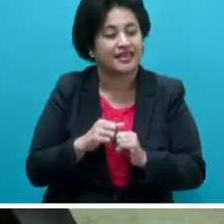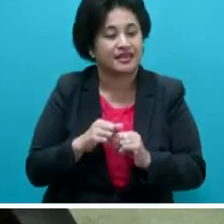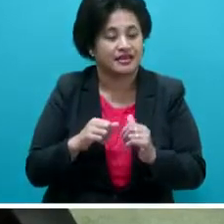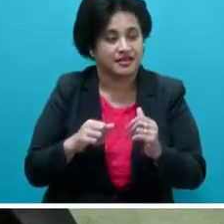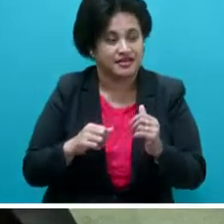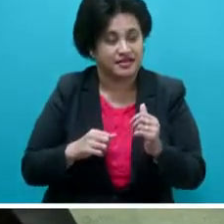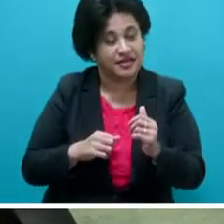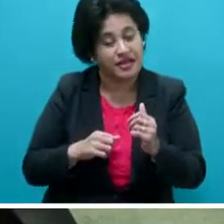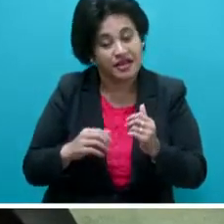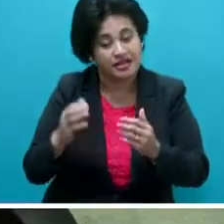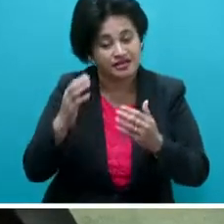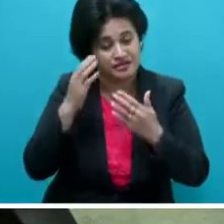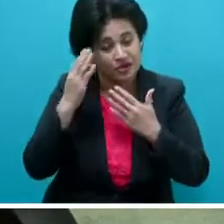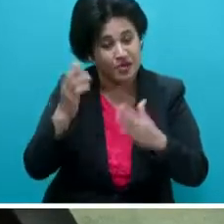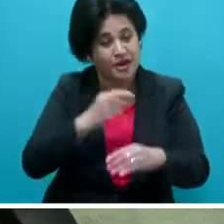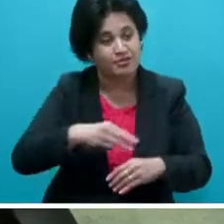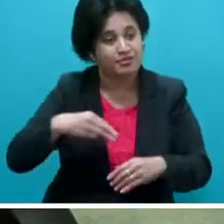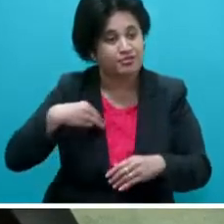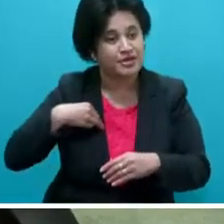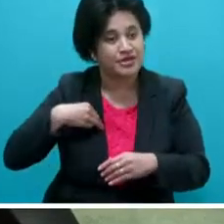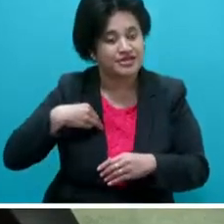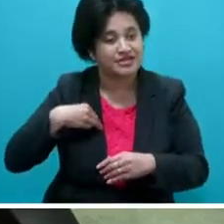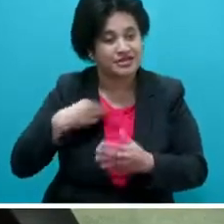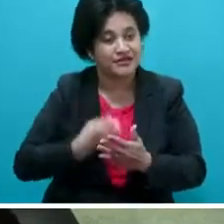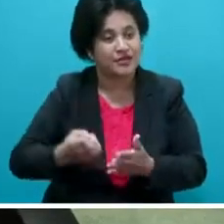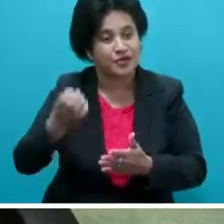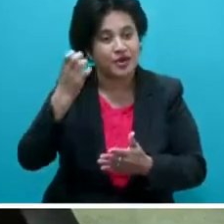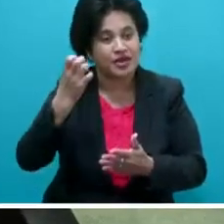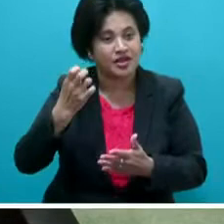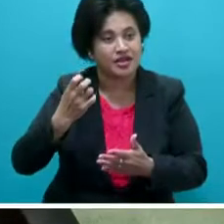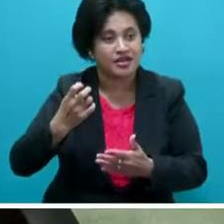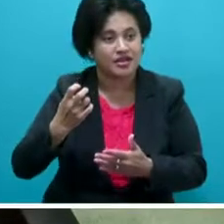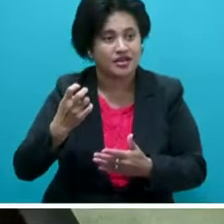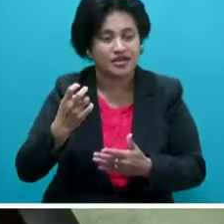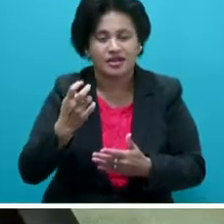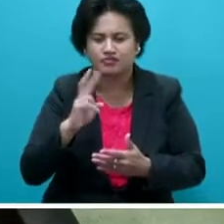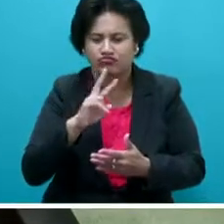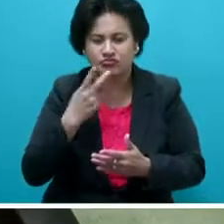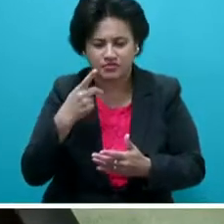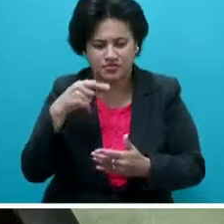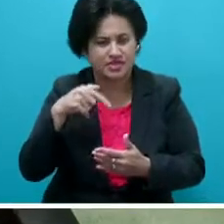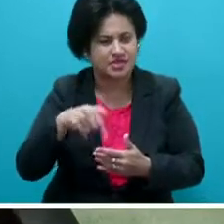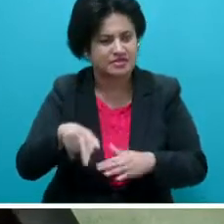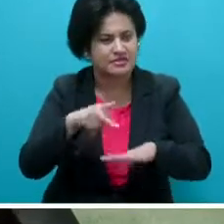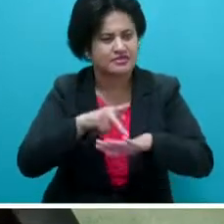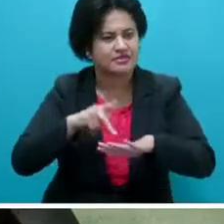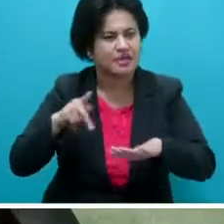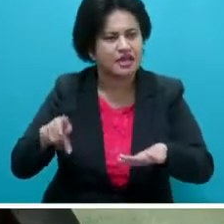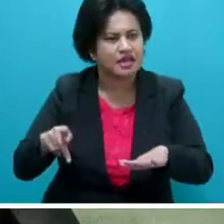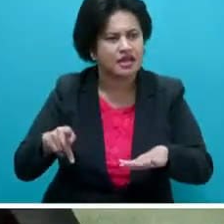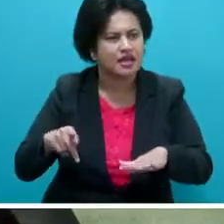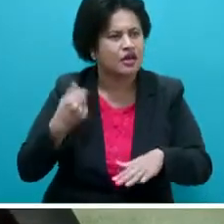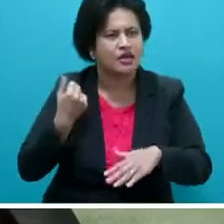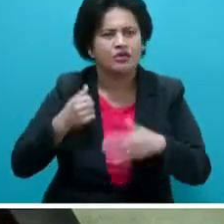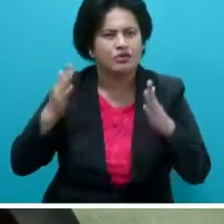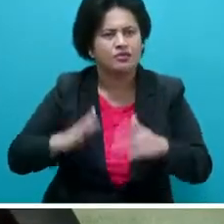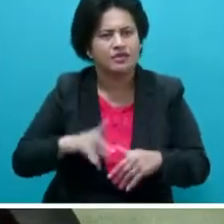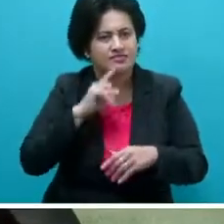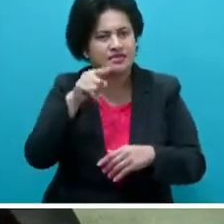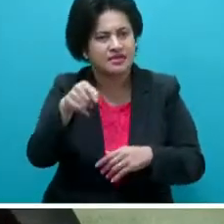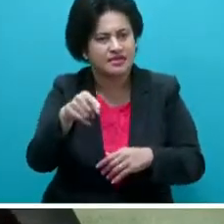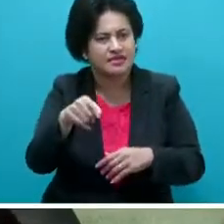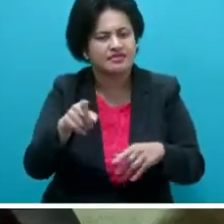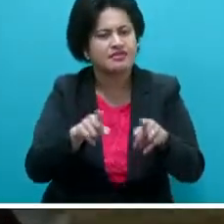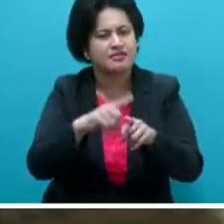Honorable Minister of Economy is misleading the House. Misleading the House because nobody said what he is saying.